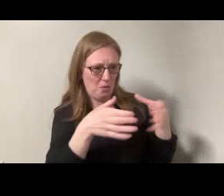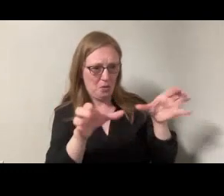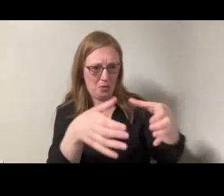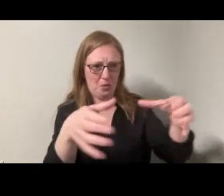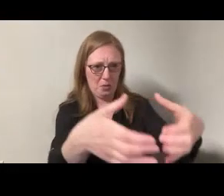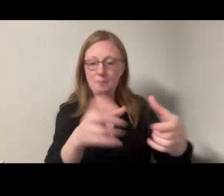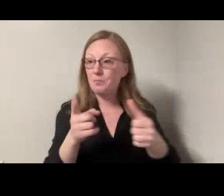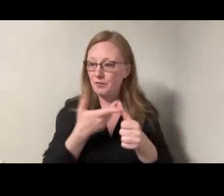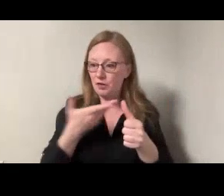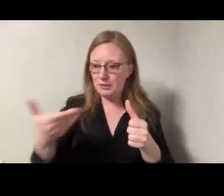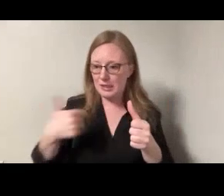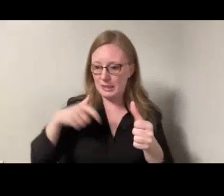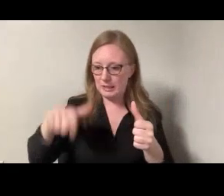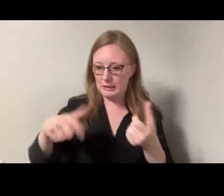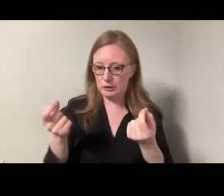thing